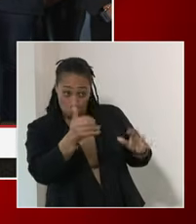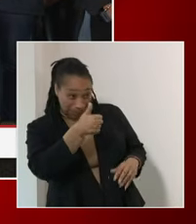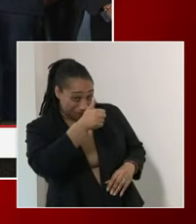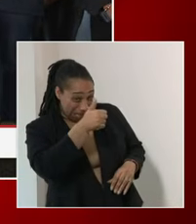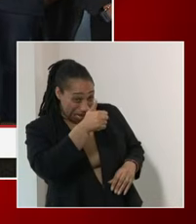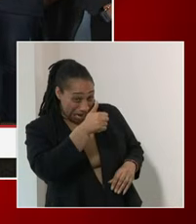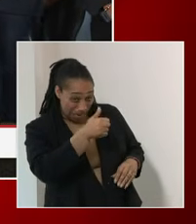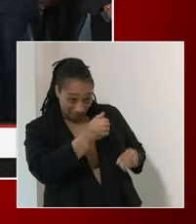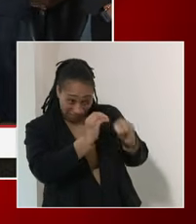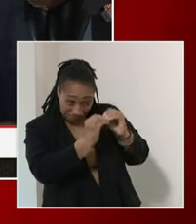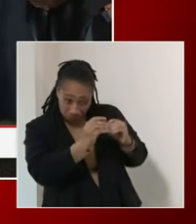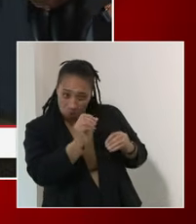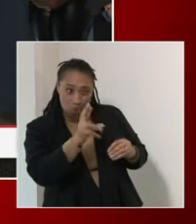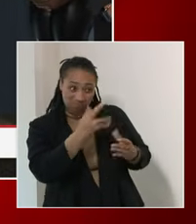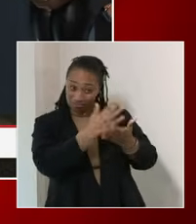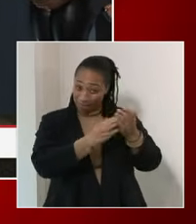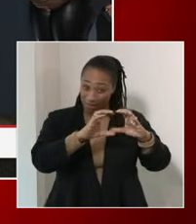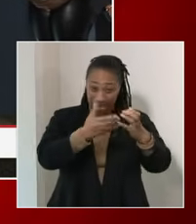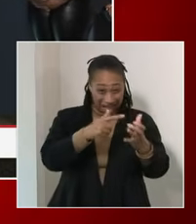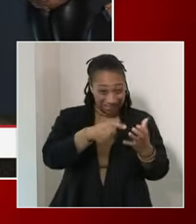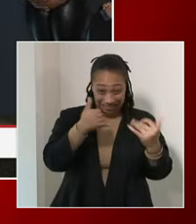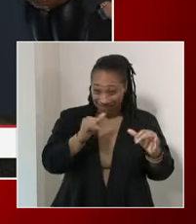now. Director Hunter to respond. Thank you.